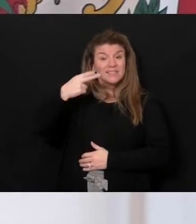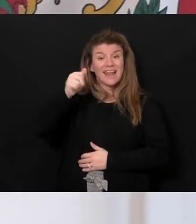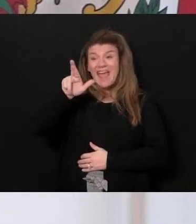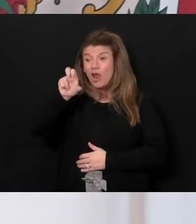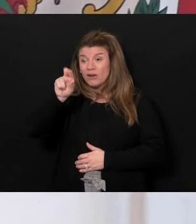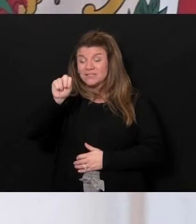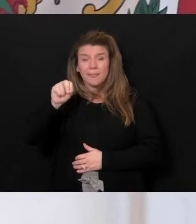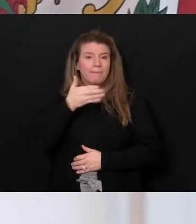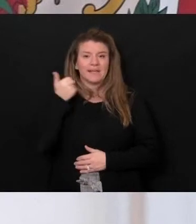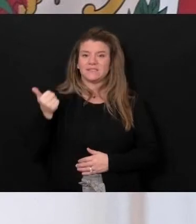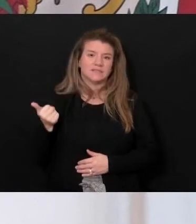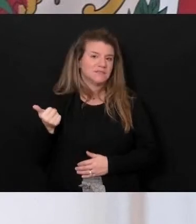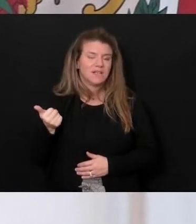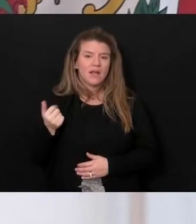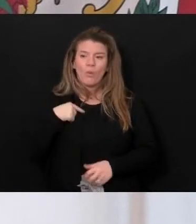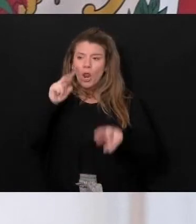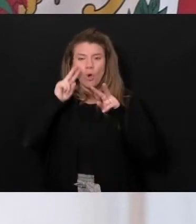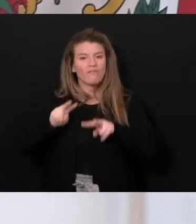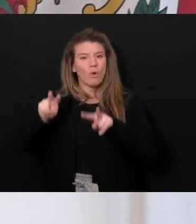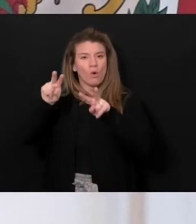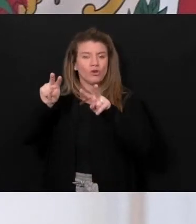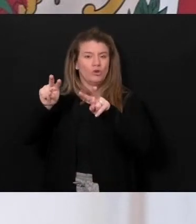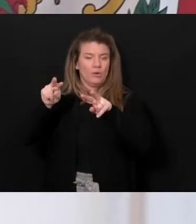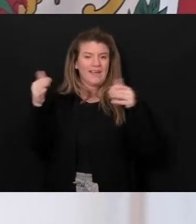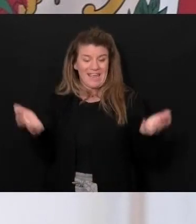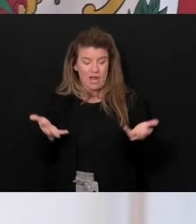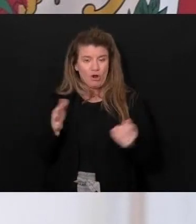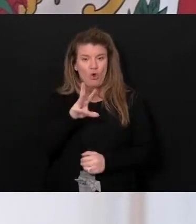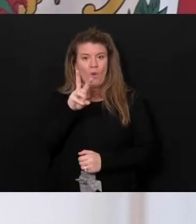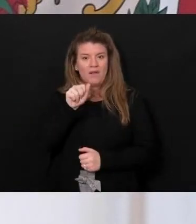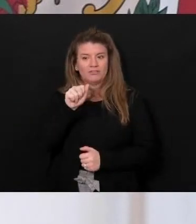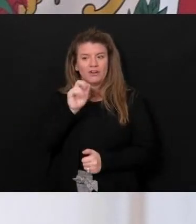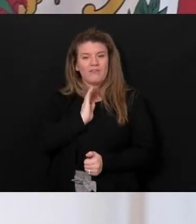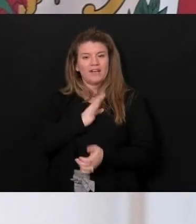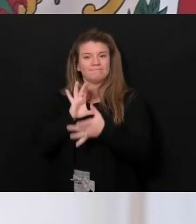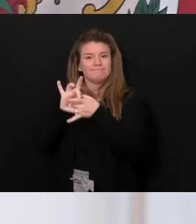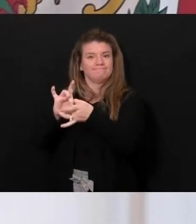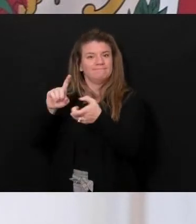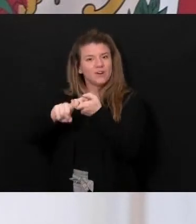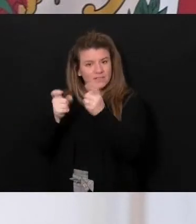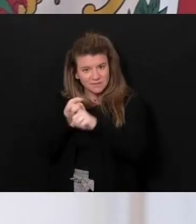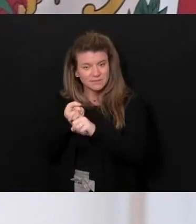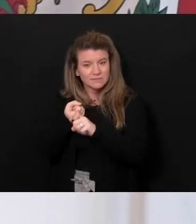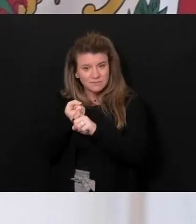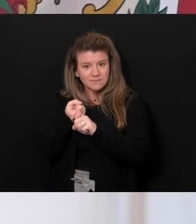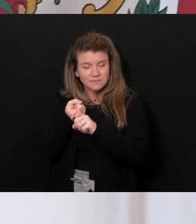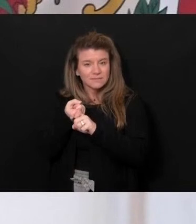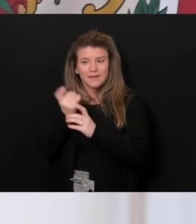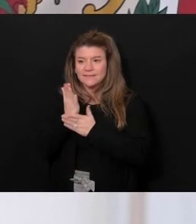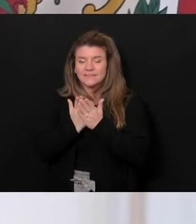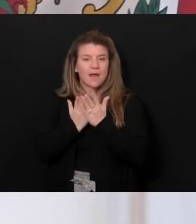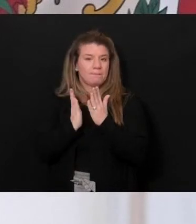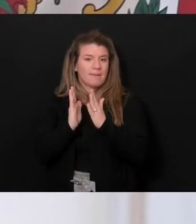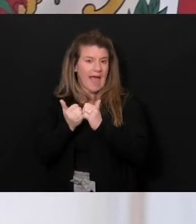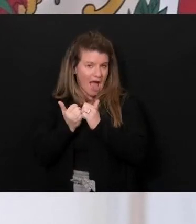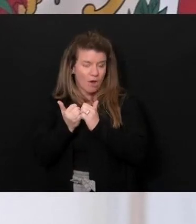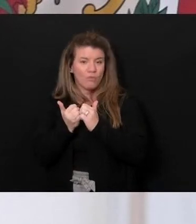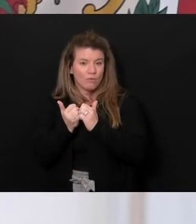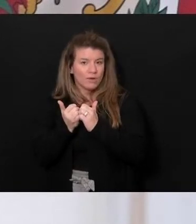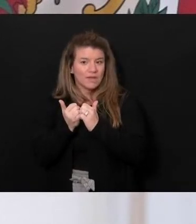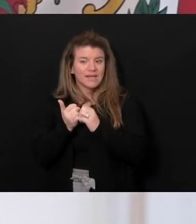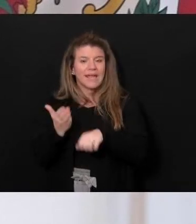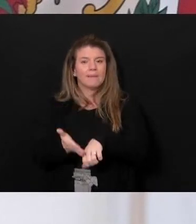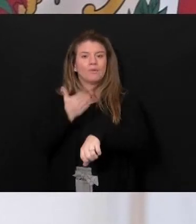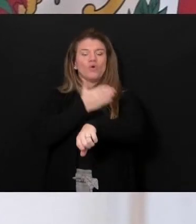best, and we surely look forward here in West Virginia to becoming friends and in some way, somehow,